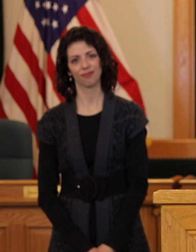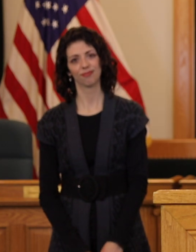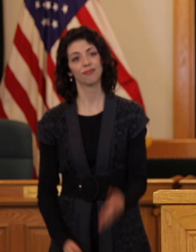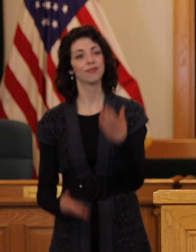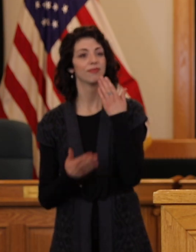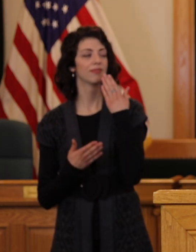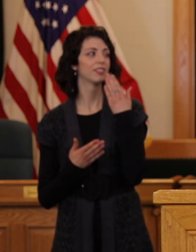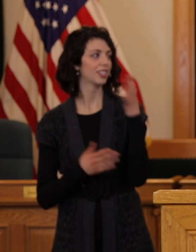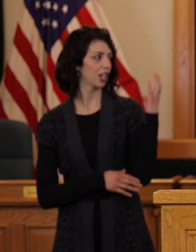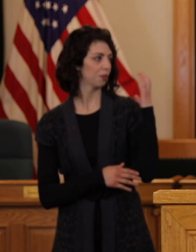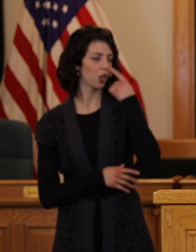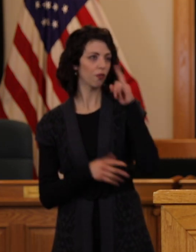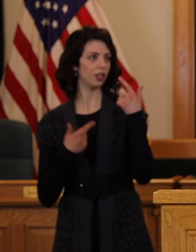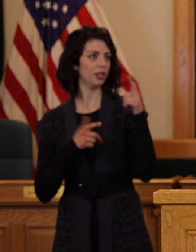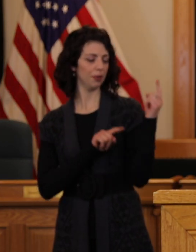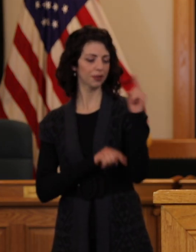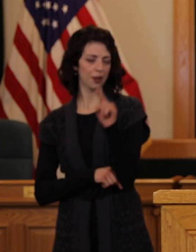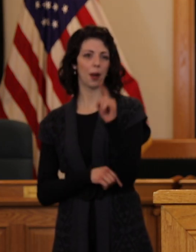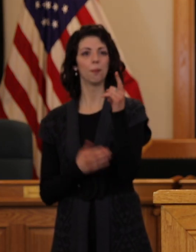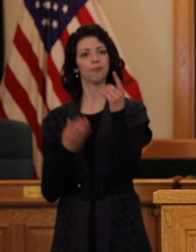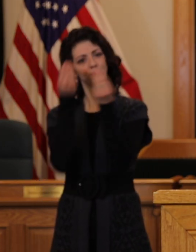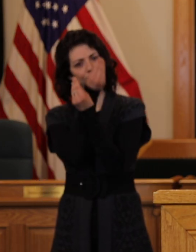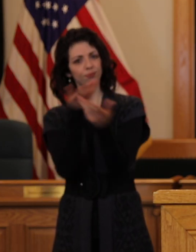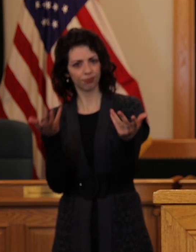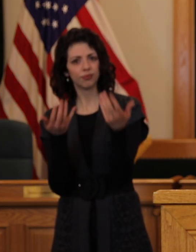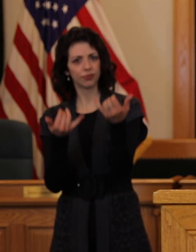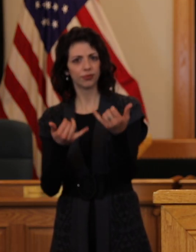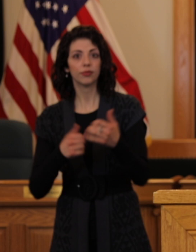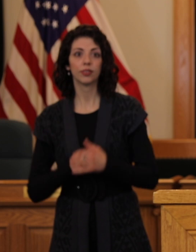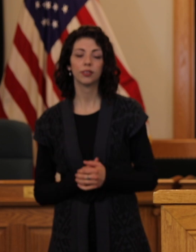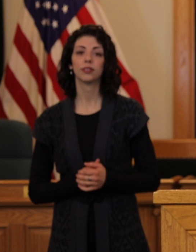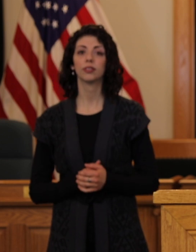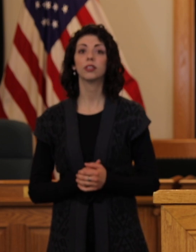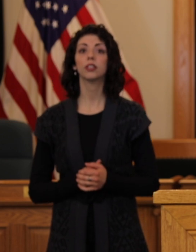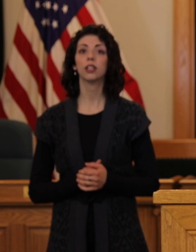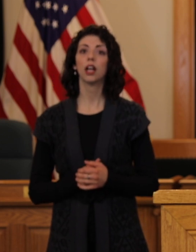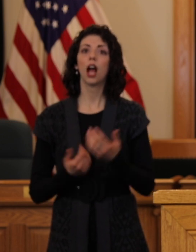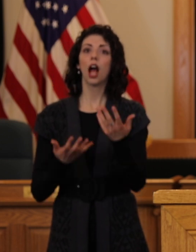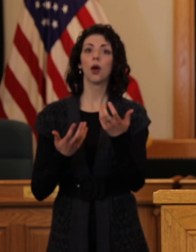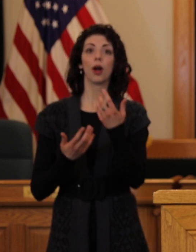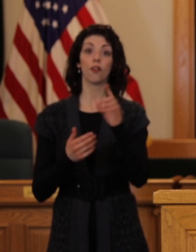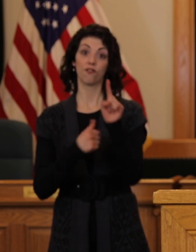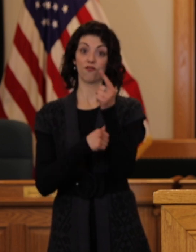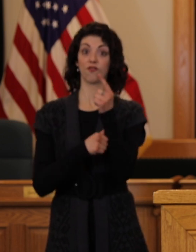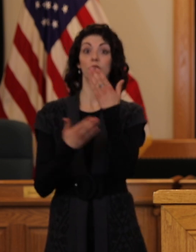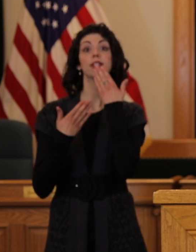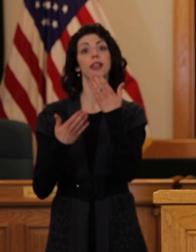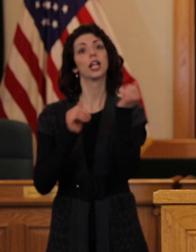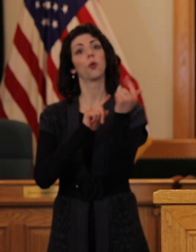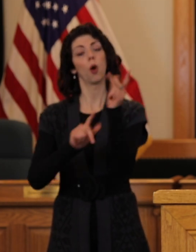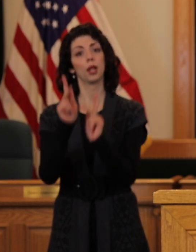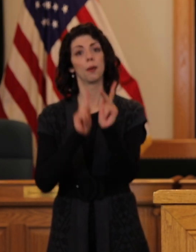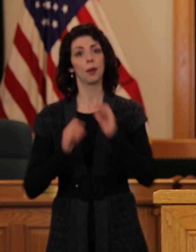Thank you, Chairman Weatherup, for allowing me to share some thoughts with everyone today. I'd like to take a moment just to thank all the residents of the county for doing